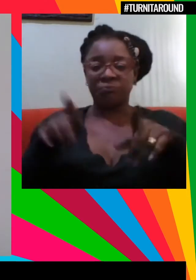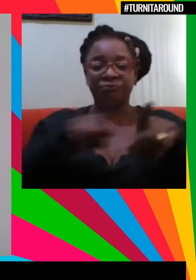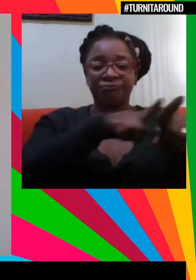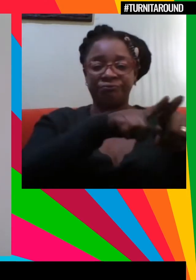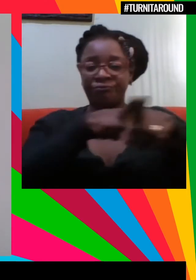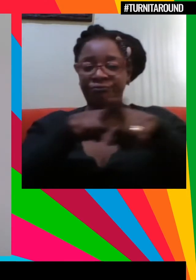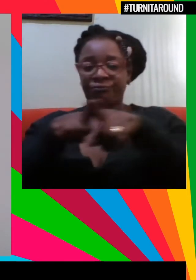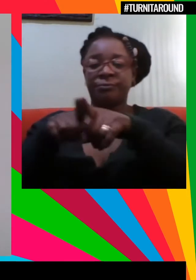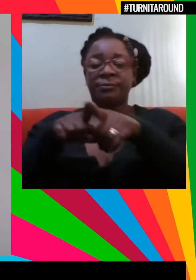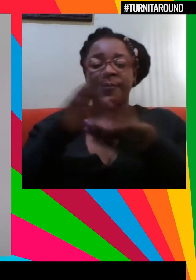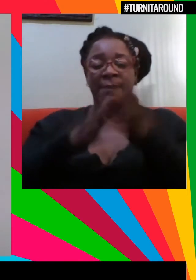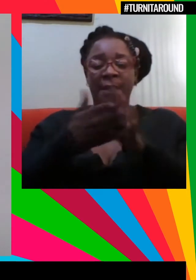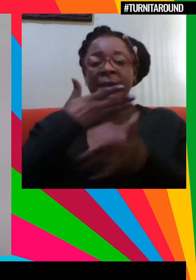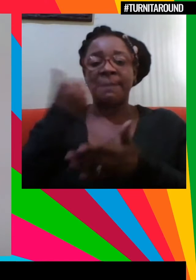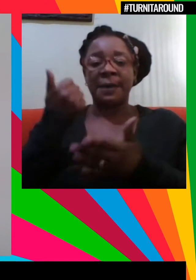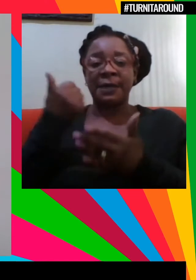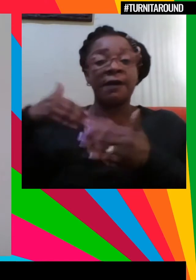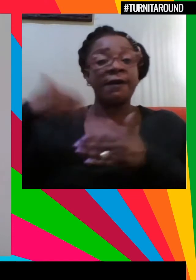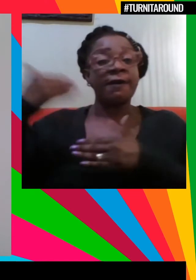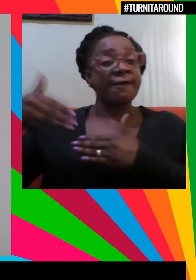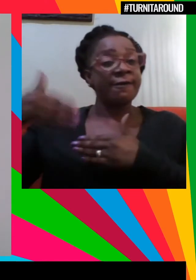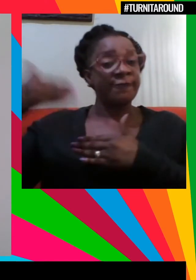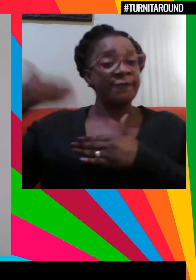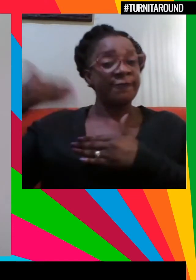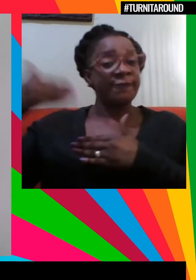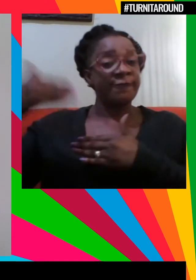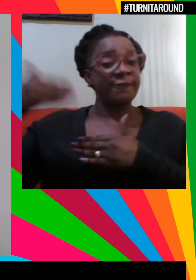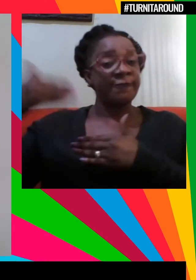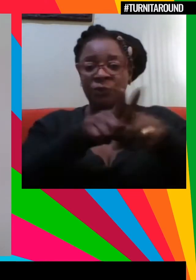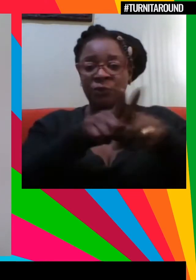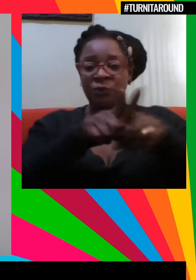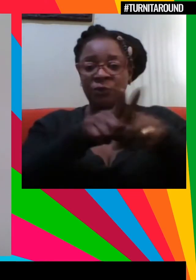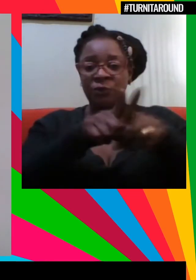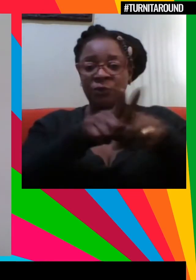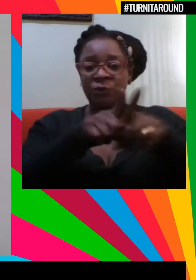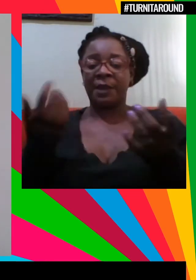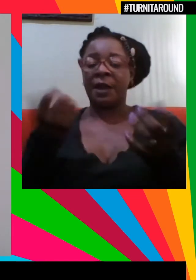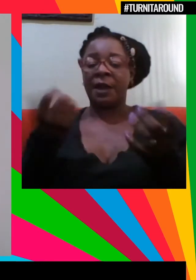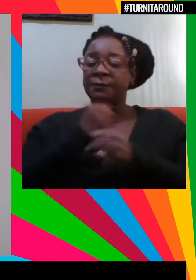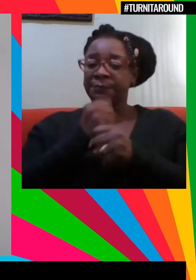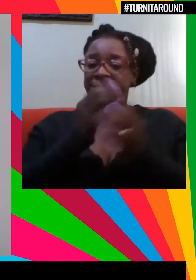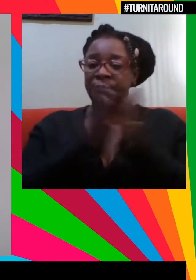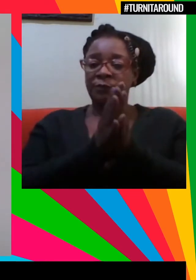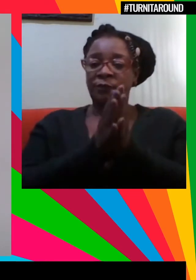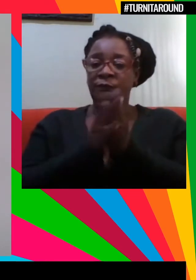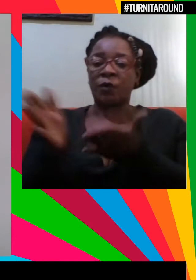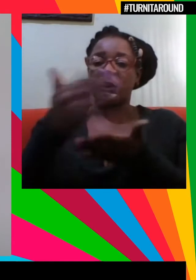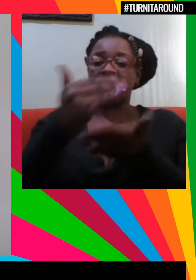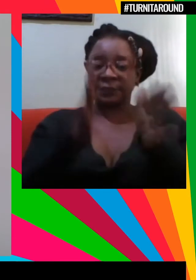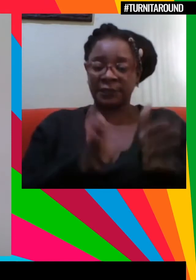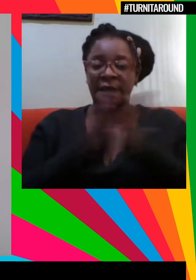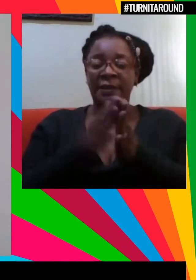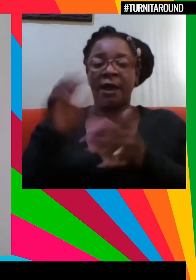getting better every day. But I also connect constantly with the collectors and the